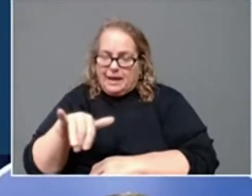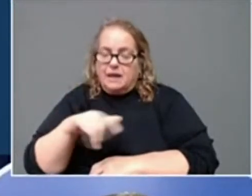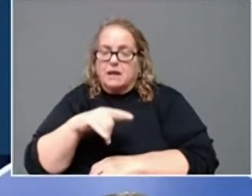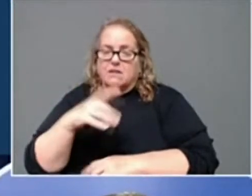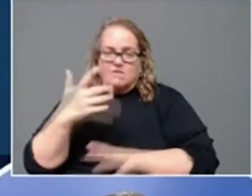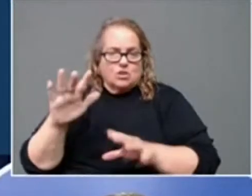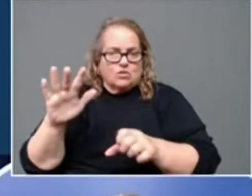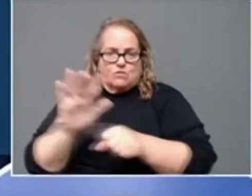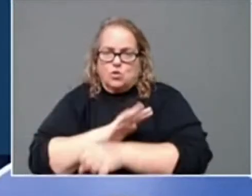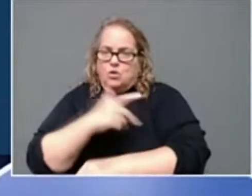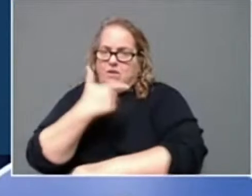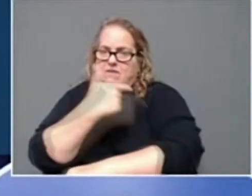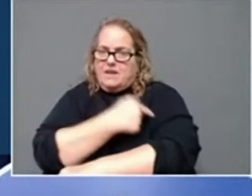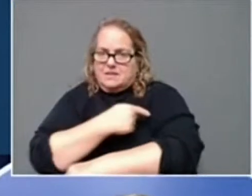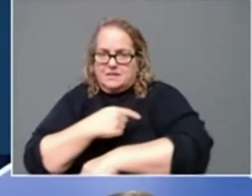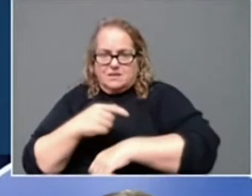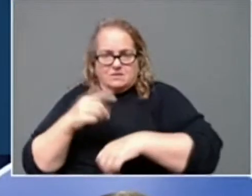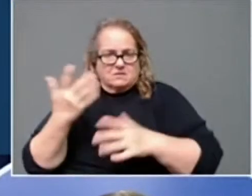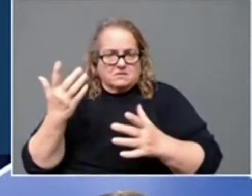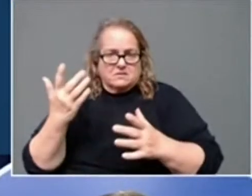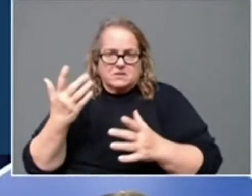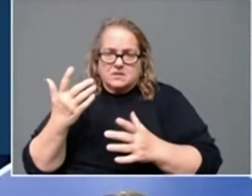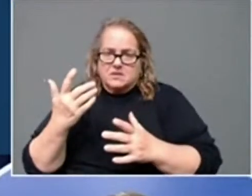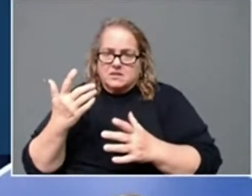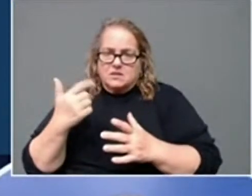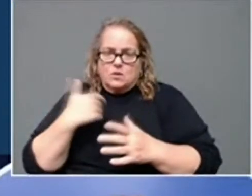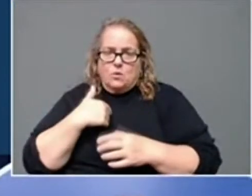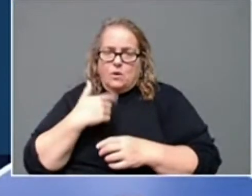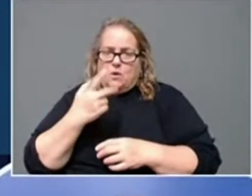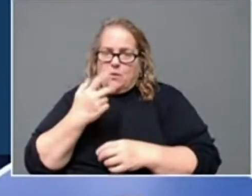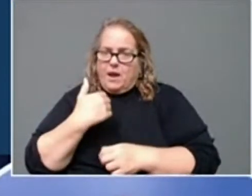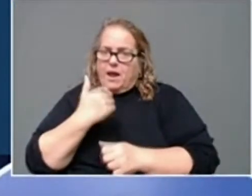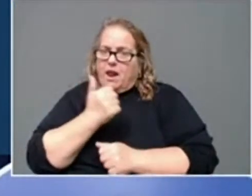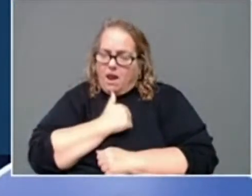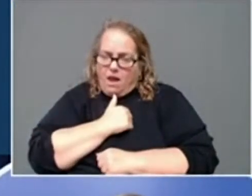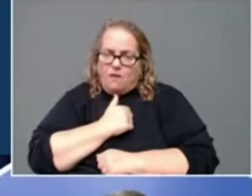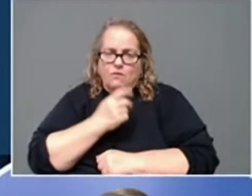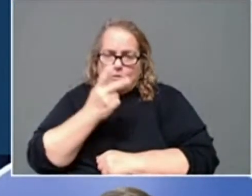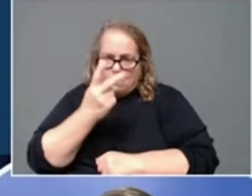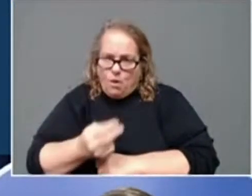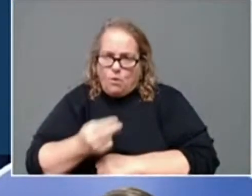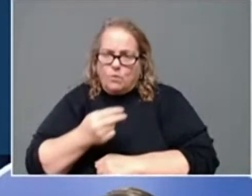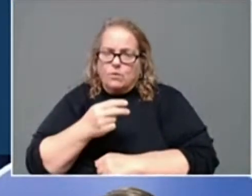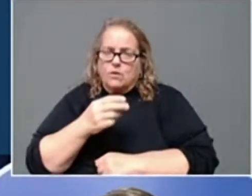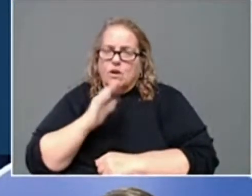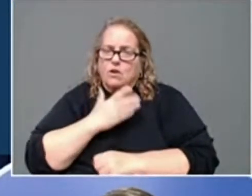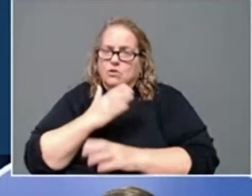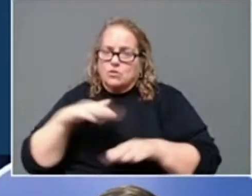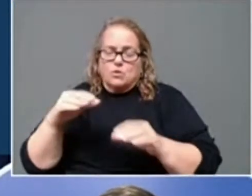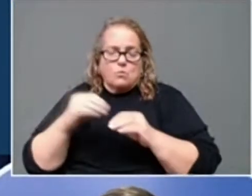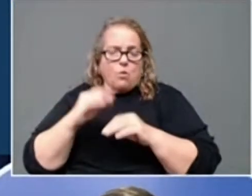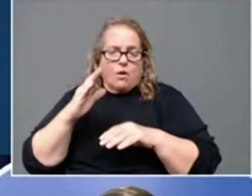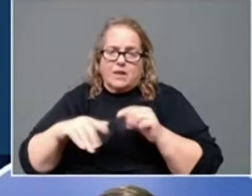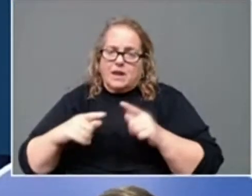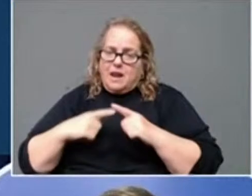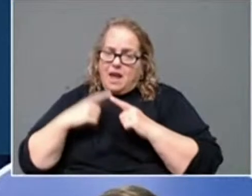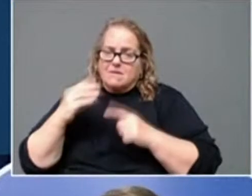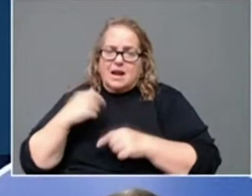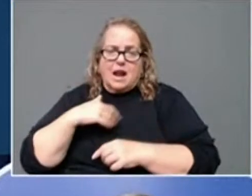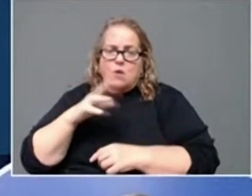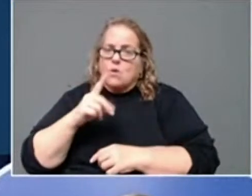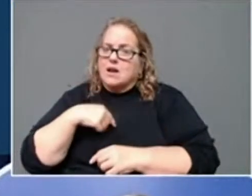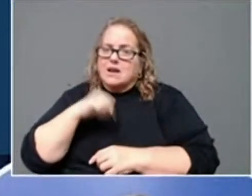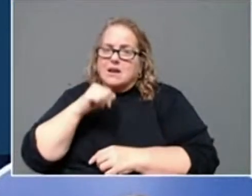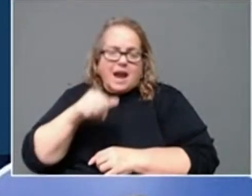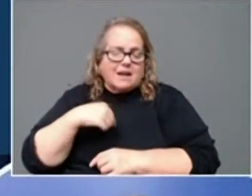love her, both hers, more than life itself. And I would not have taken my own children